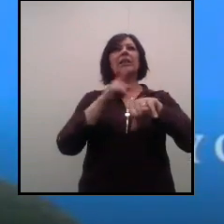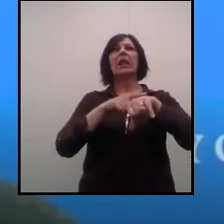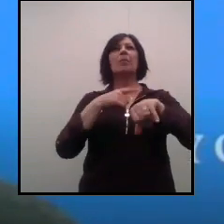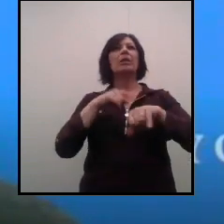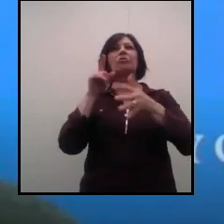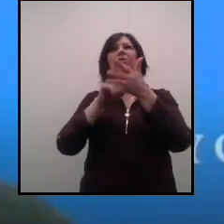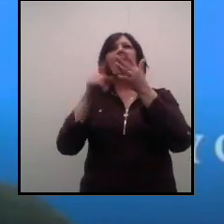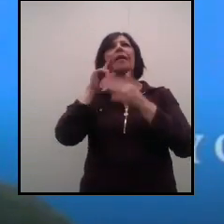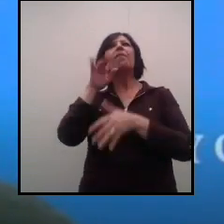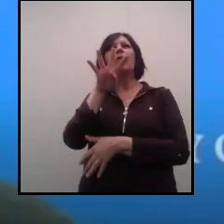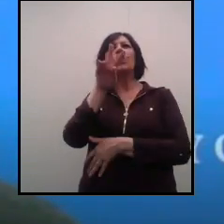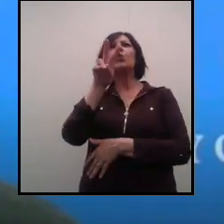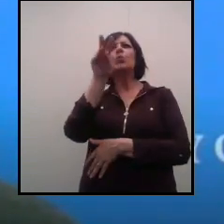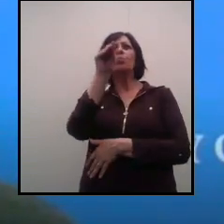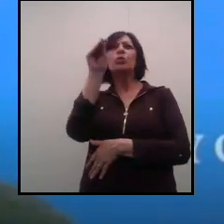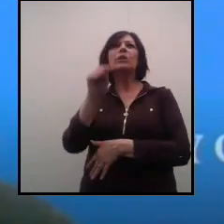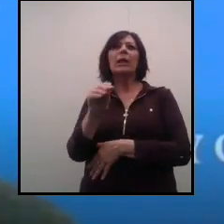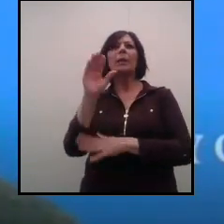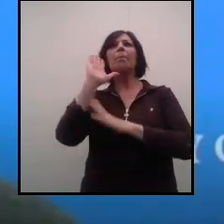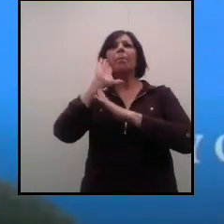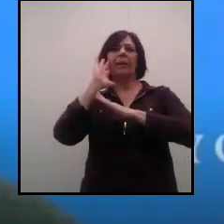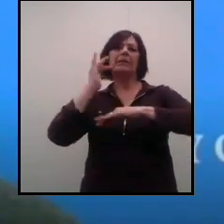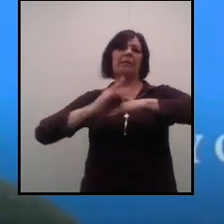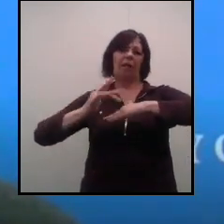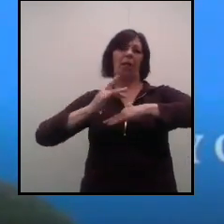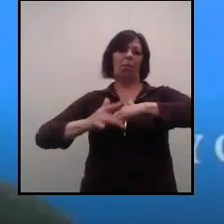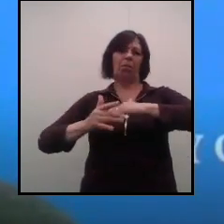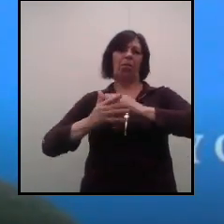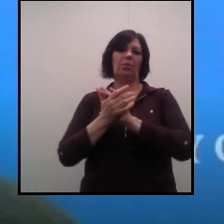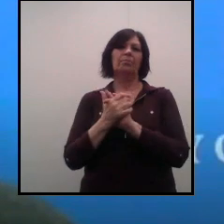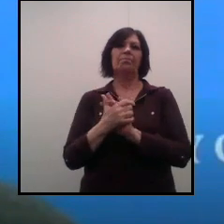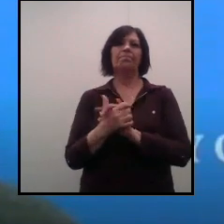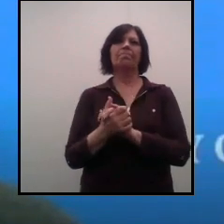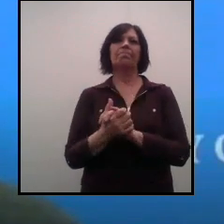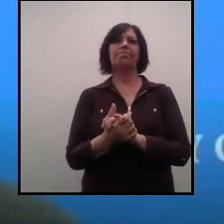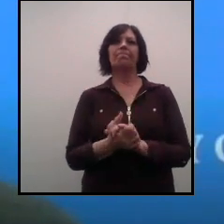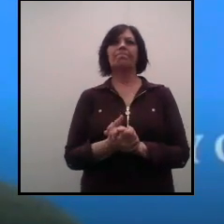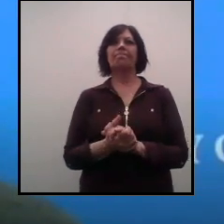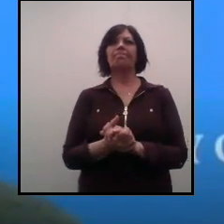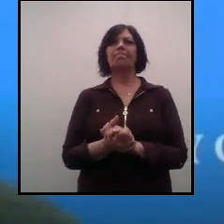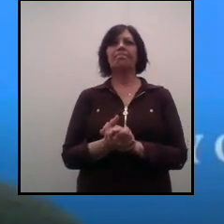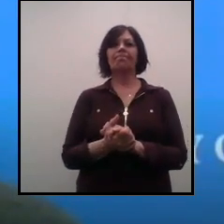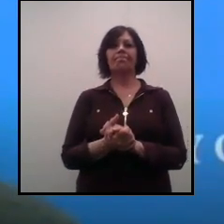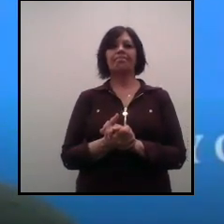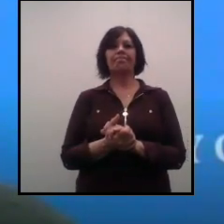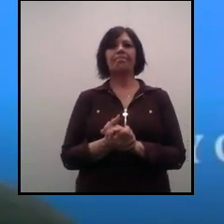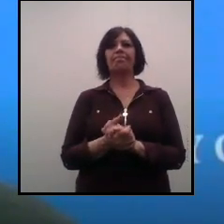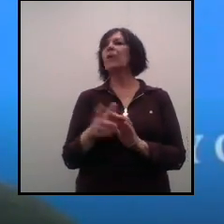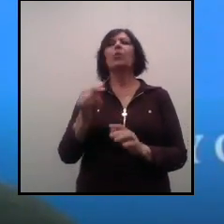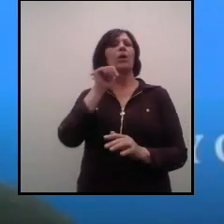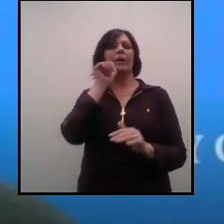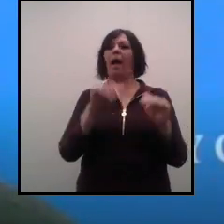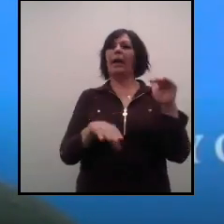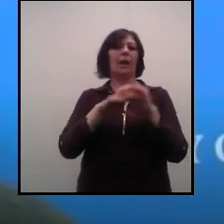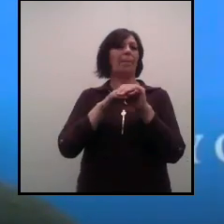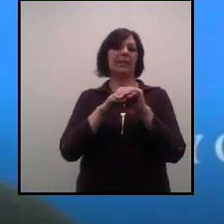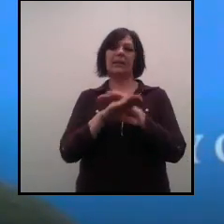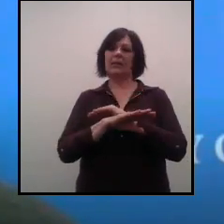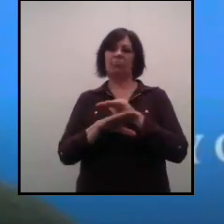42% of beds available, both in the traditional overall beds as well as ICU beds. But we are not at